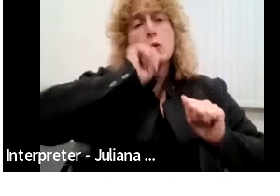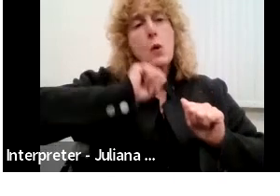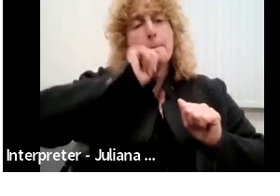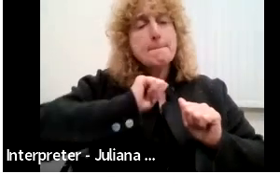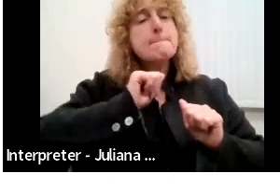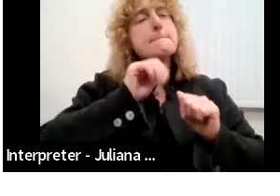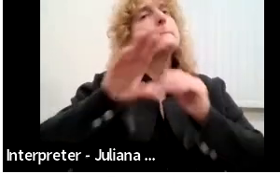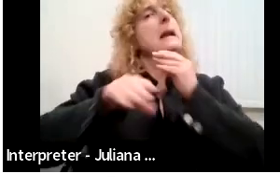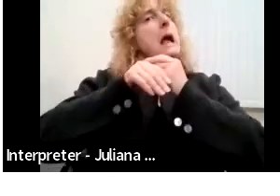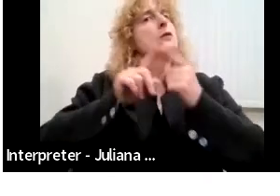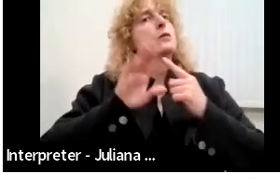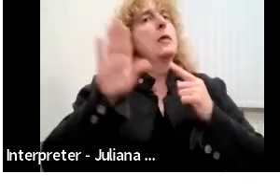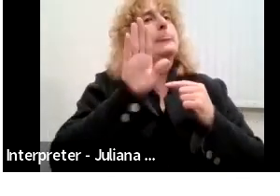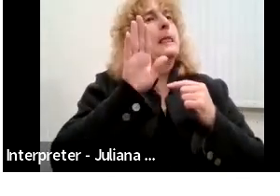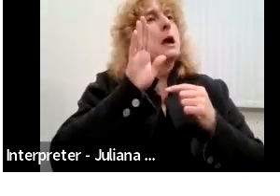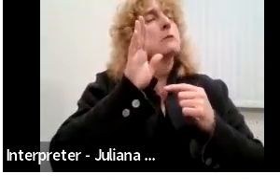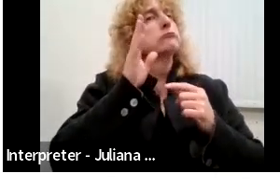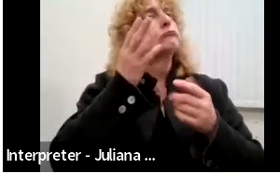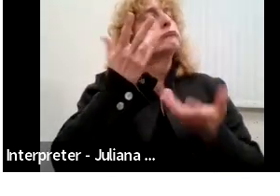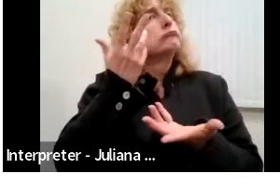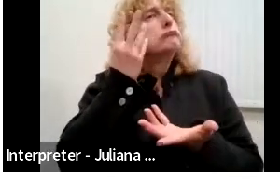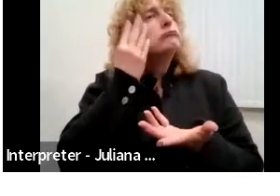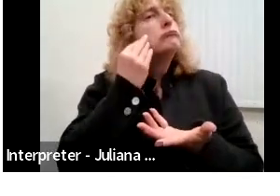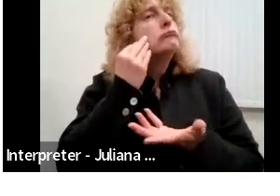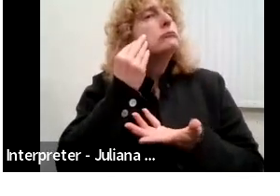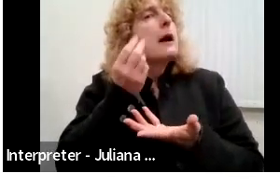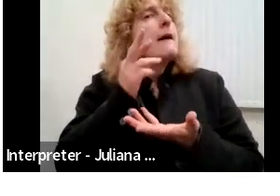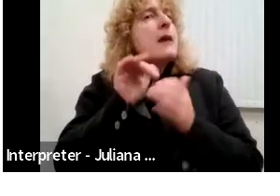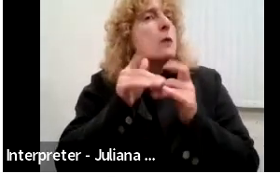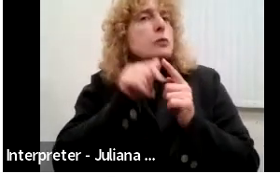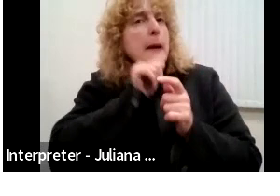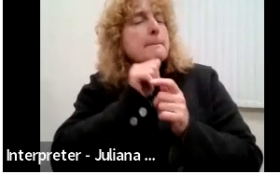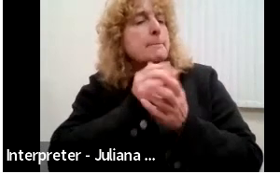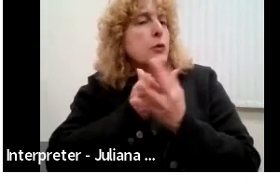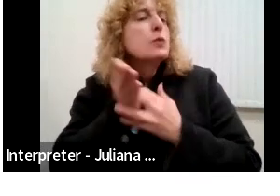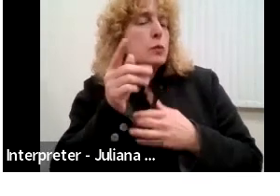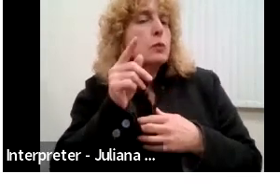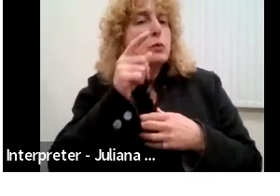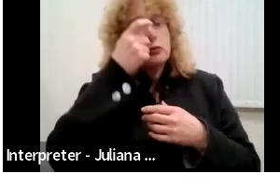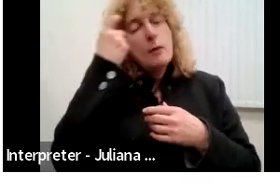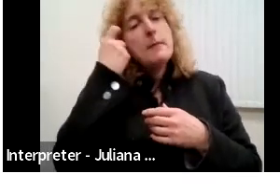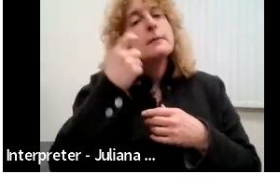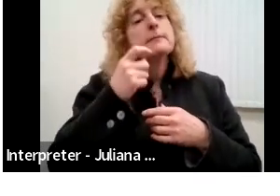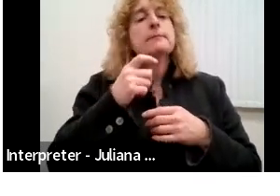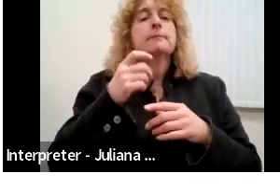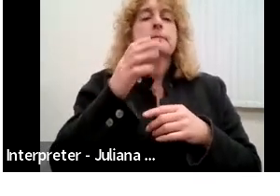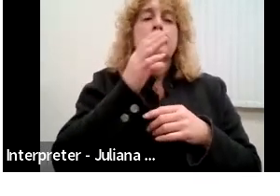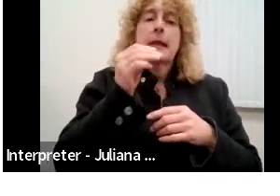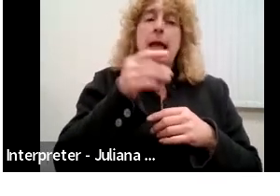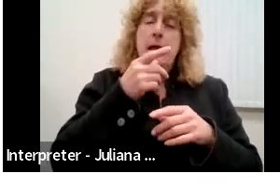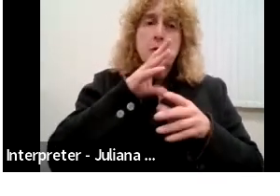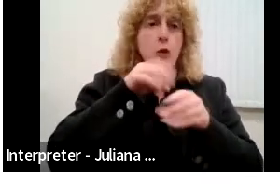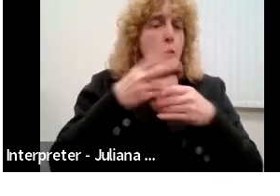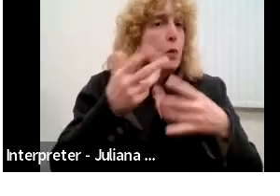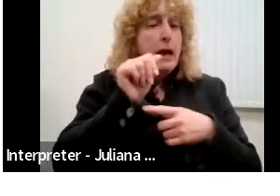their toolkit. So those devices and the categories will include AT for self-regulation, sensory,